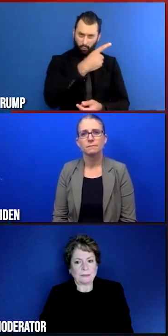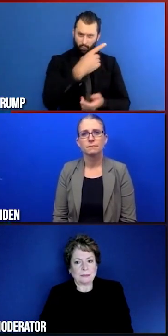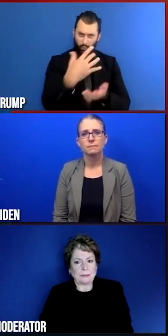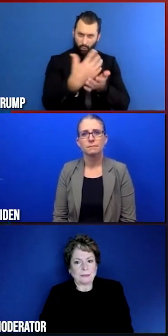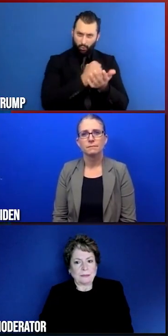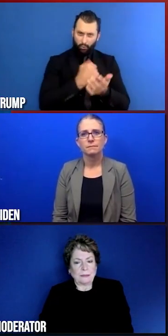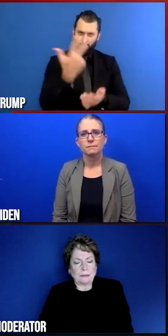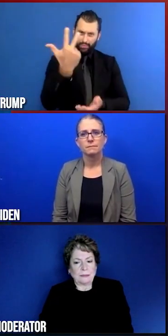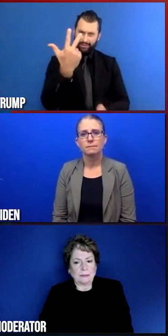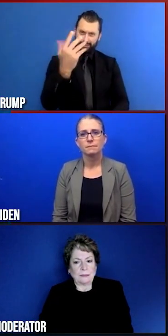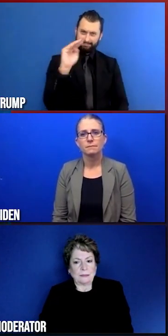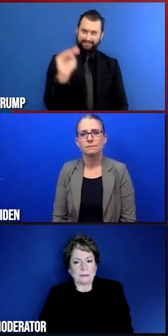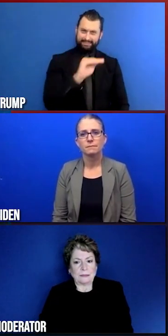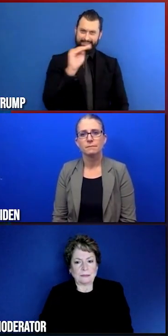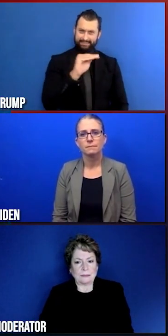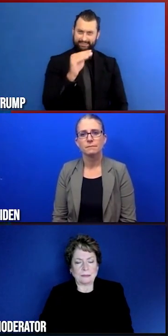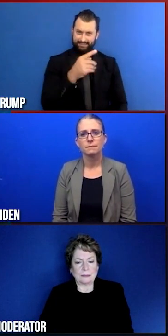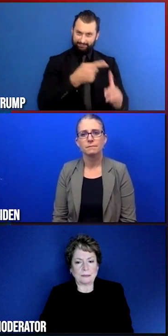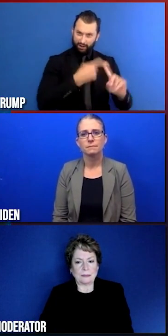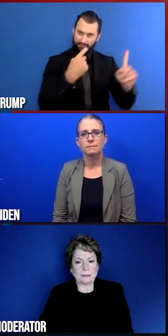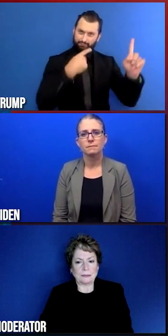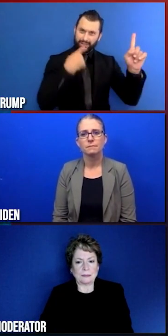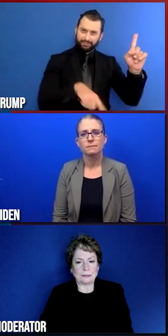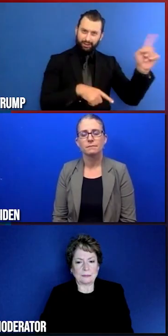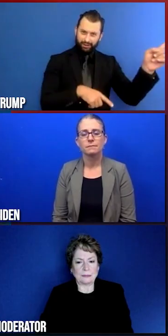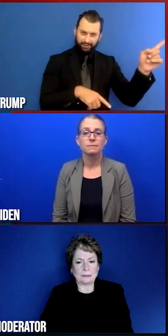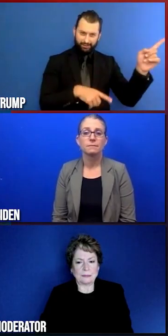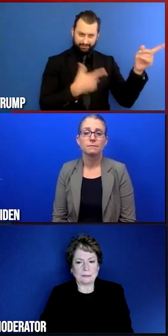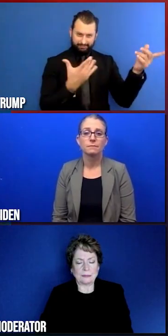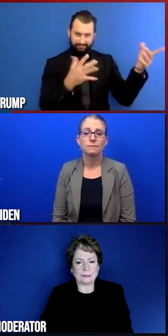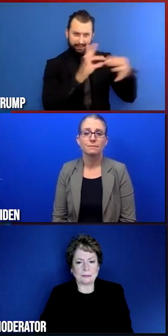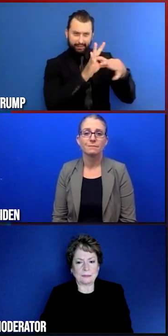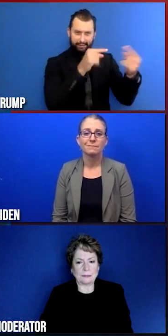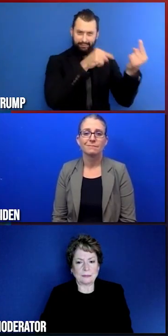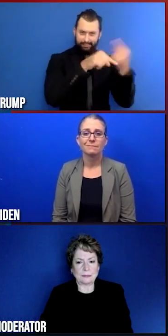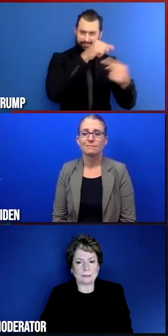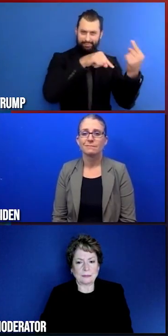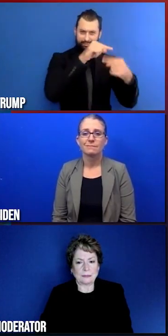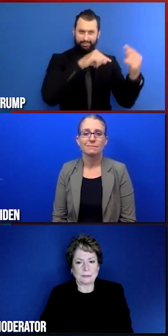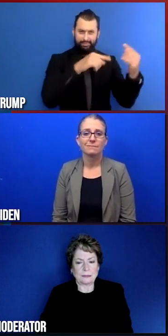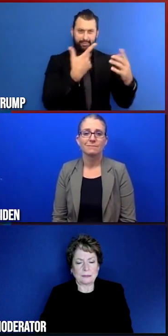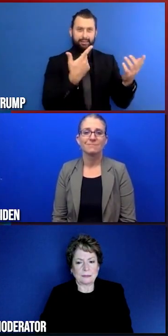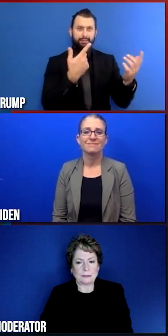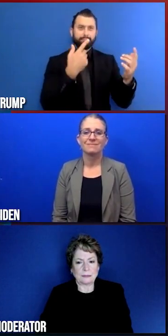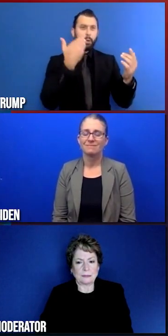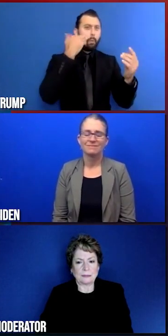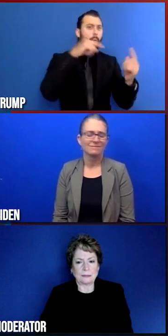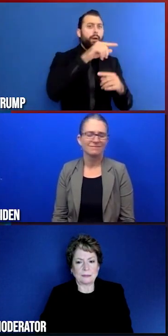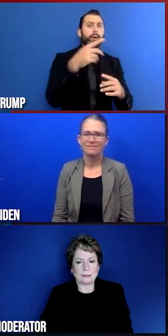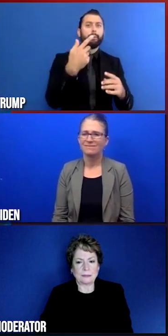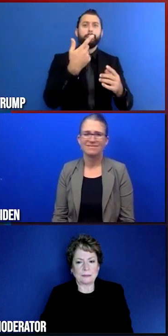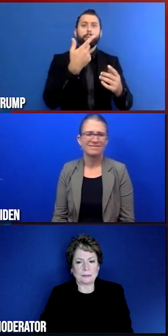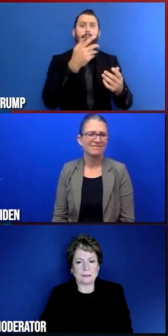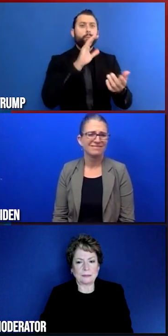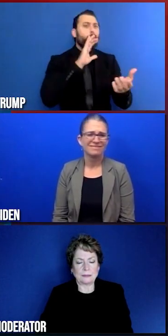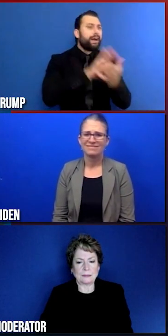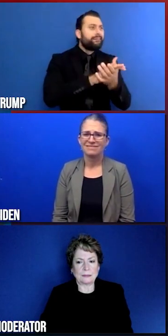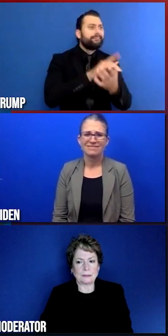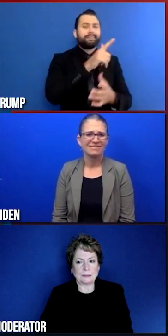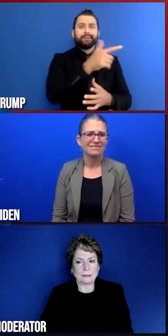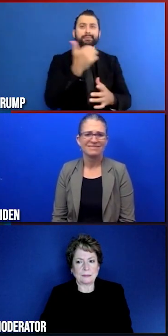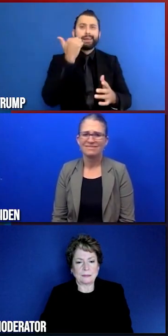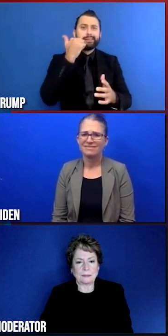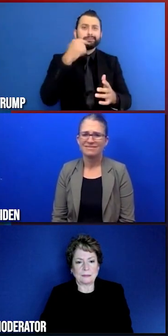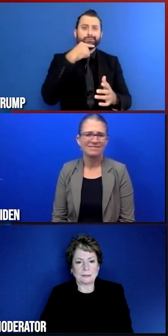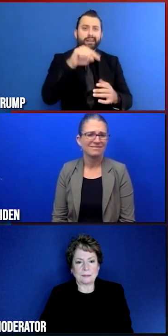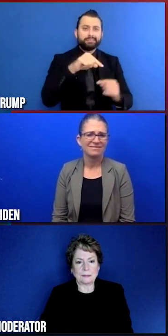former mayor of Moscow, and it was the mayor of Moscow's wife. And you got $3.5 million. Your family got $3.5 million. And,